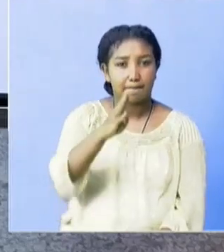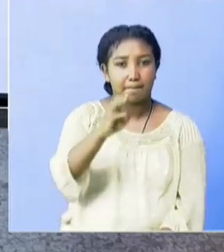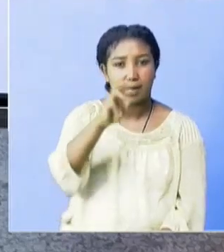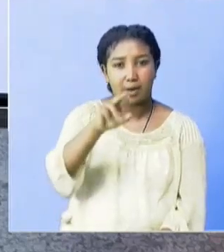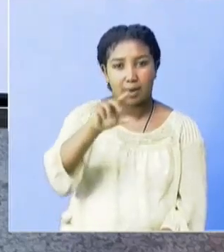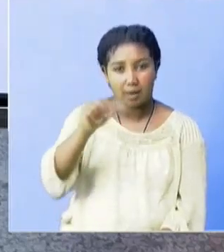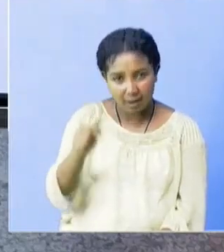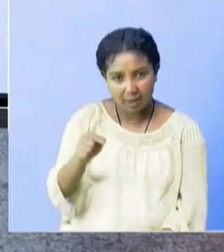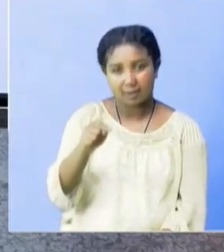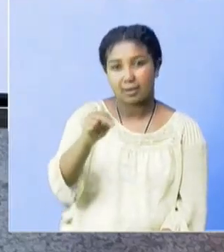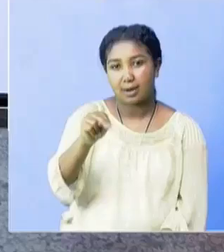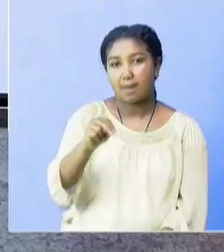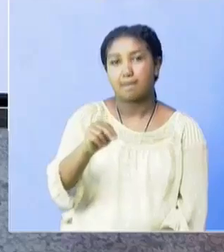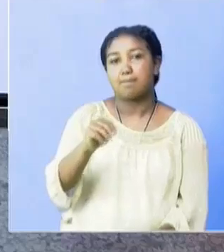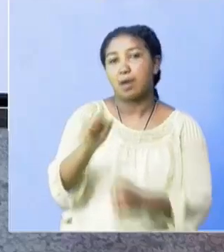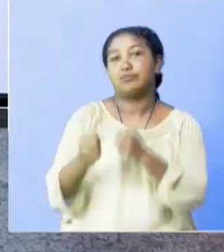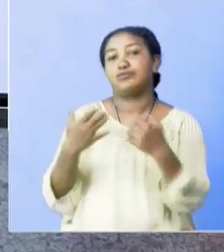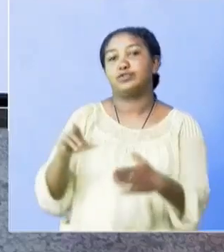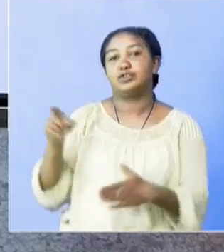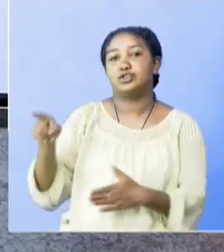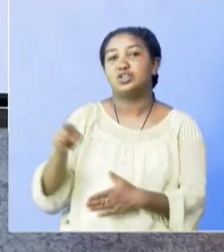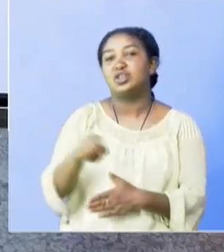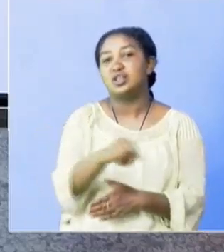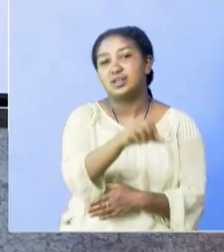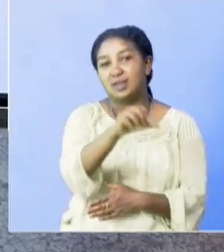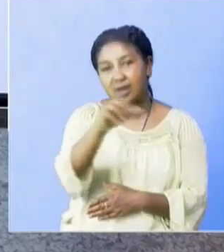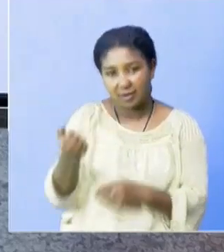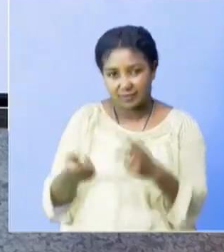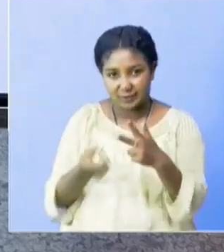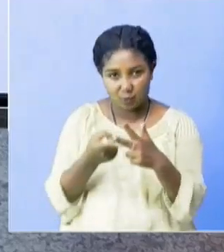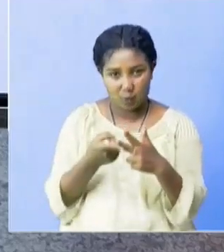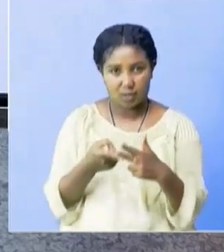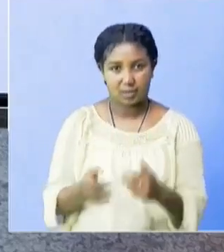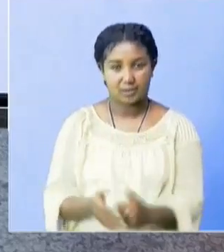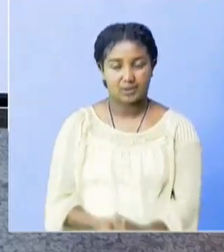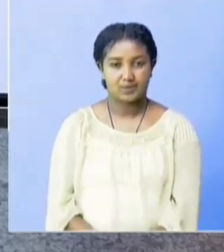Berlin Marathon. The next one is